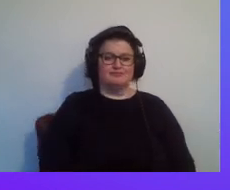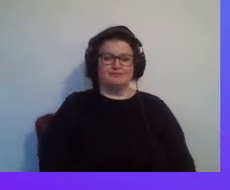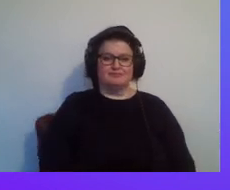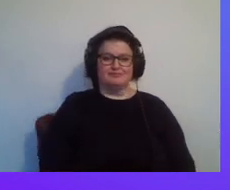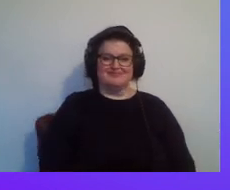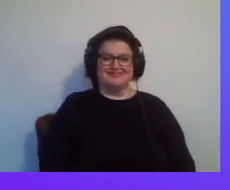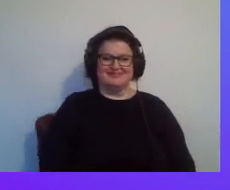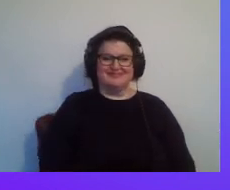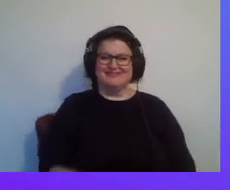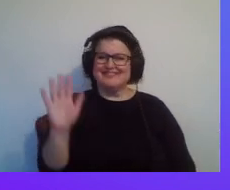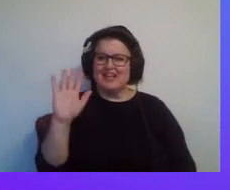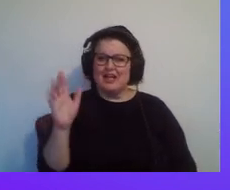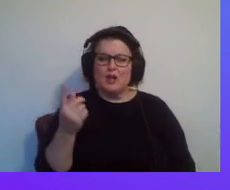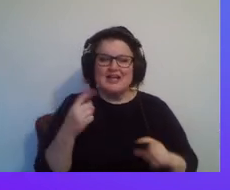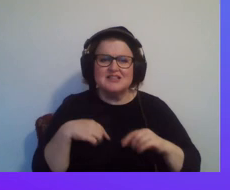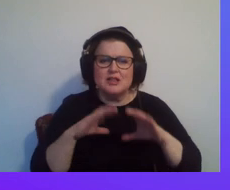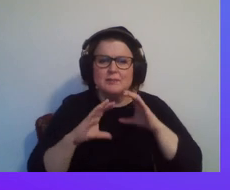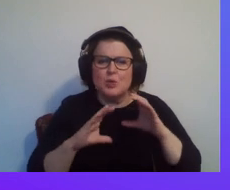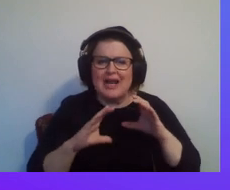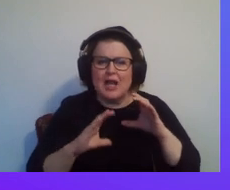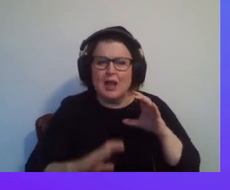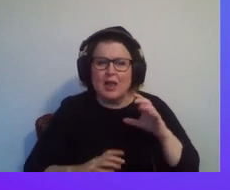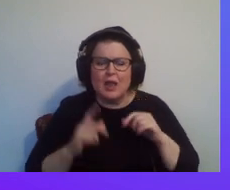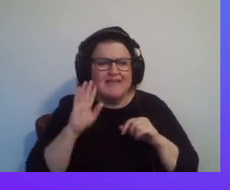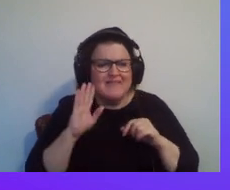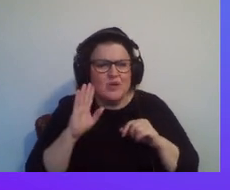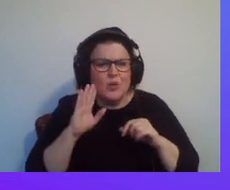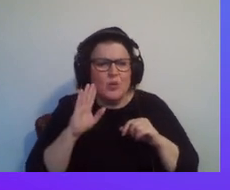Thank you, Dr. Abrams. So starting,